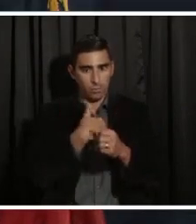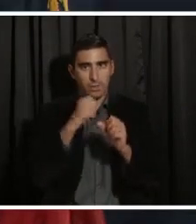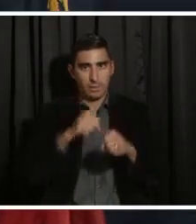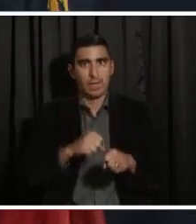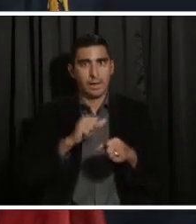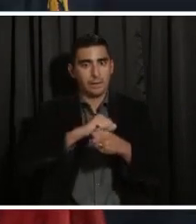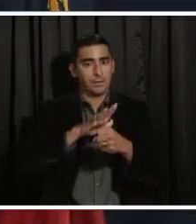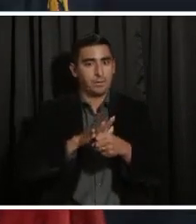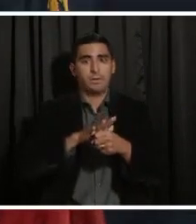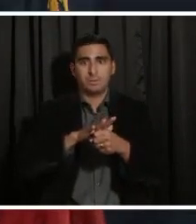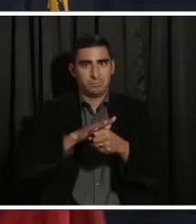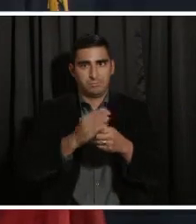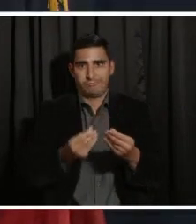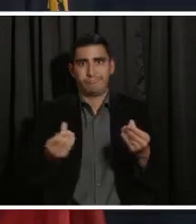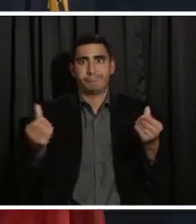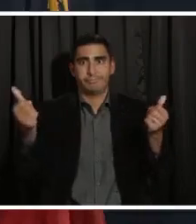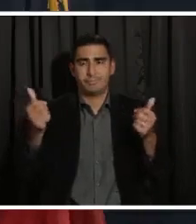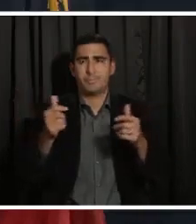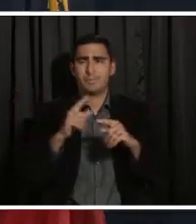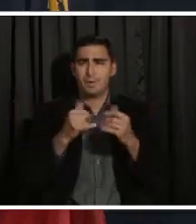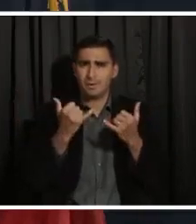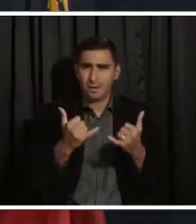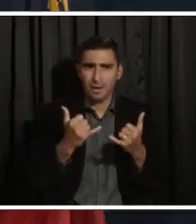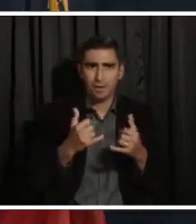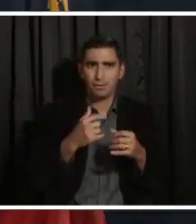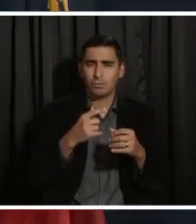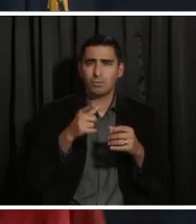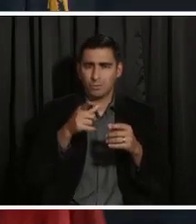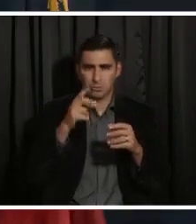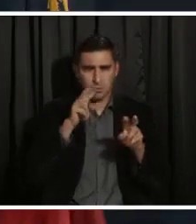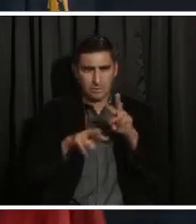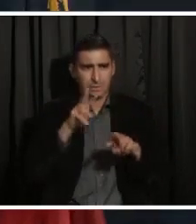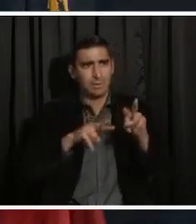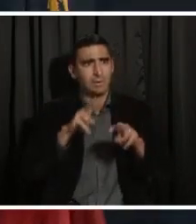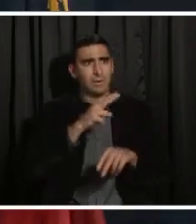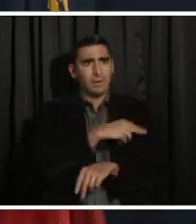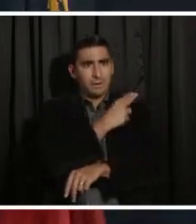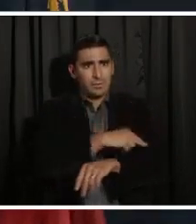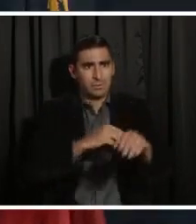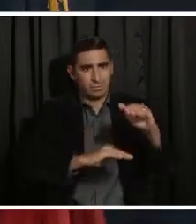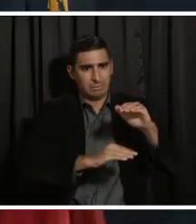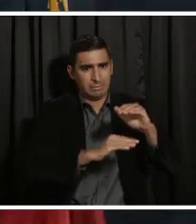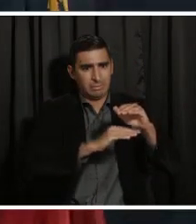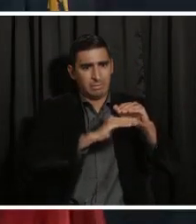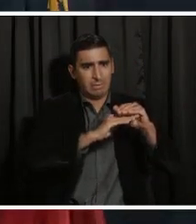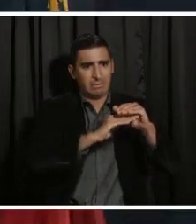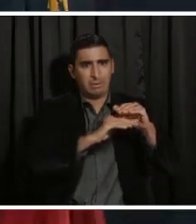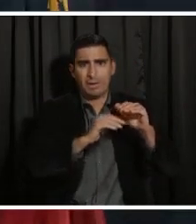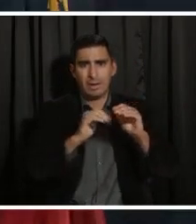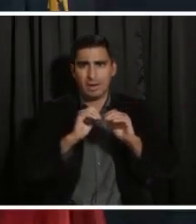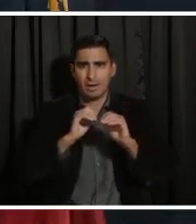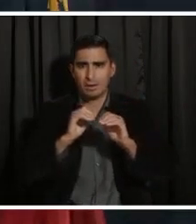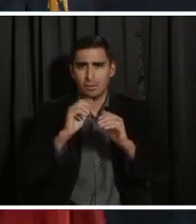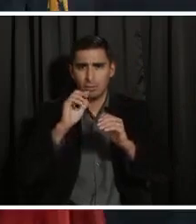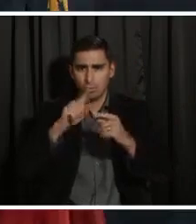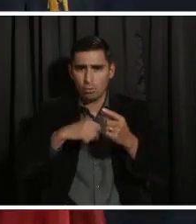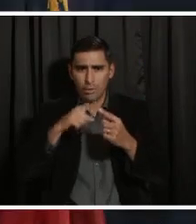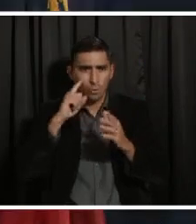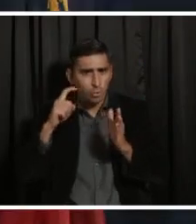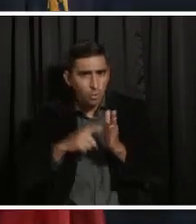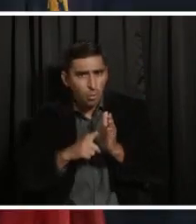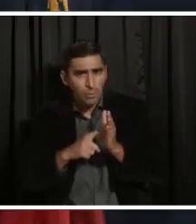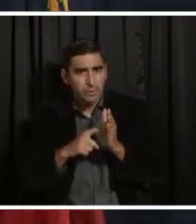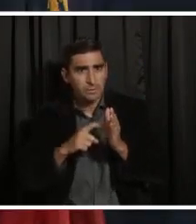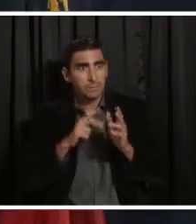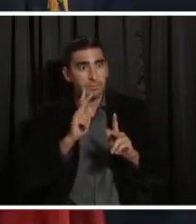of availability in hospital beds now, at what point would we see more preventative measures coming down? Would it just be when we see more deaths,